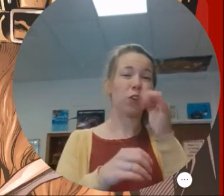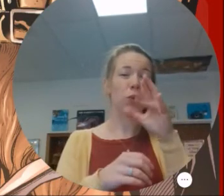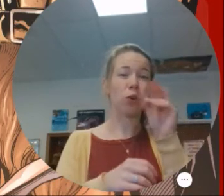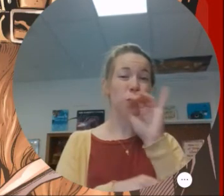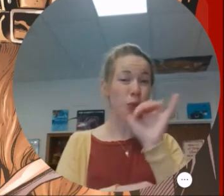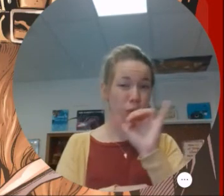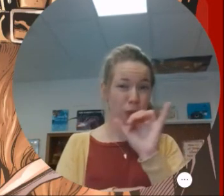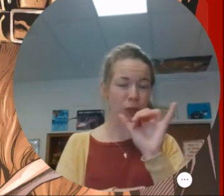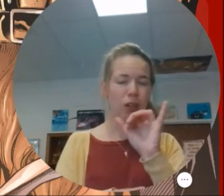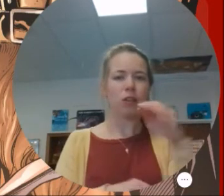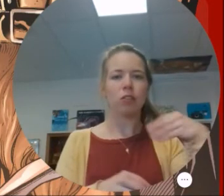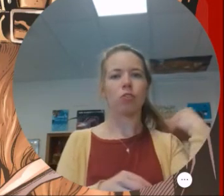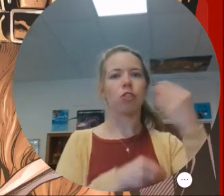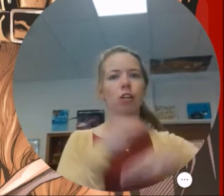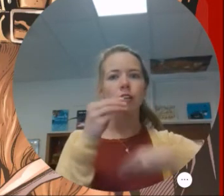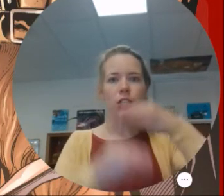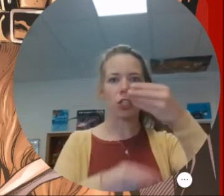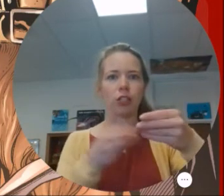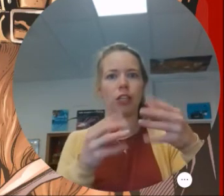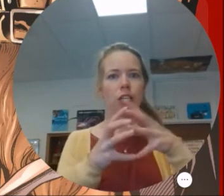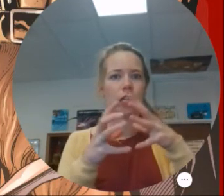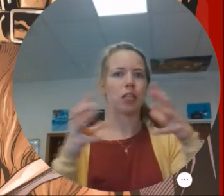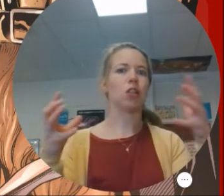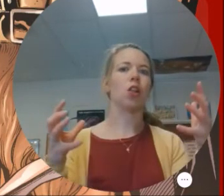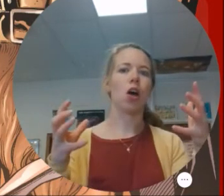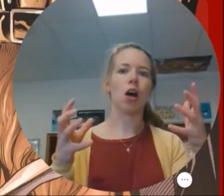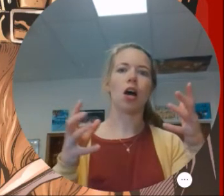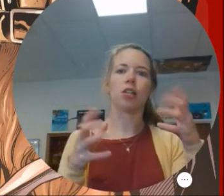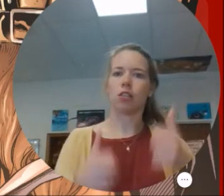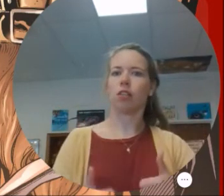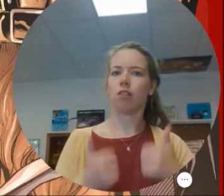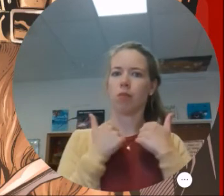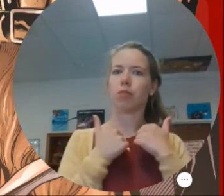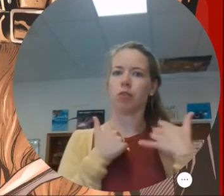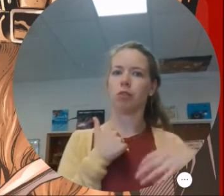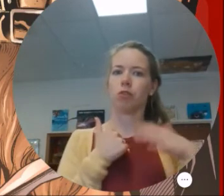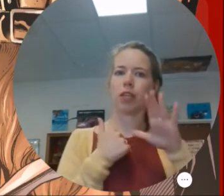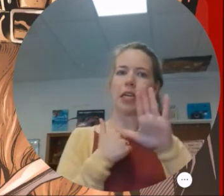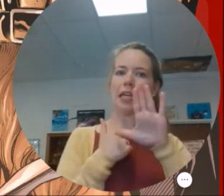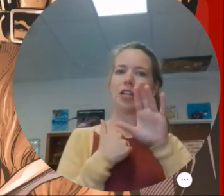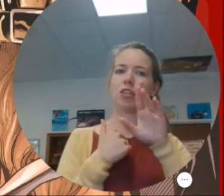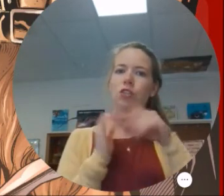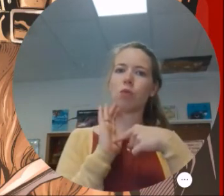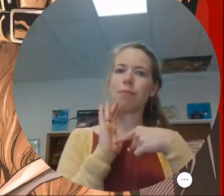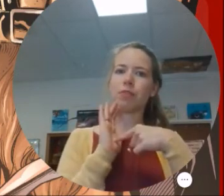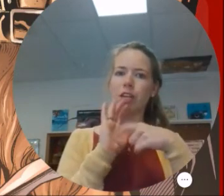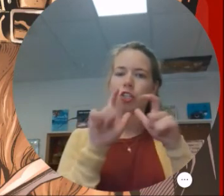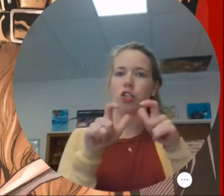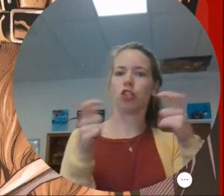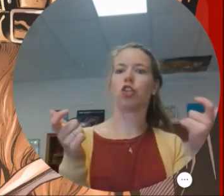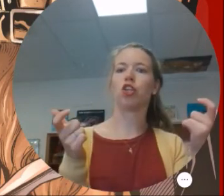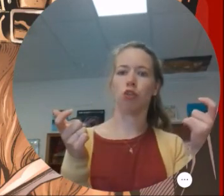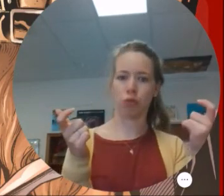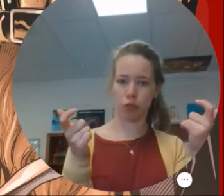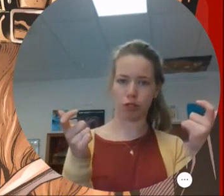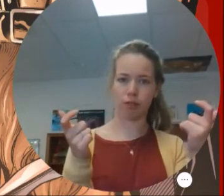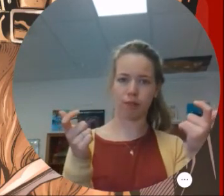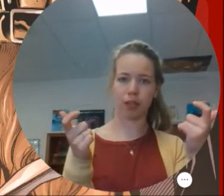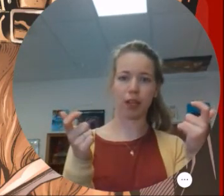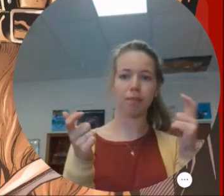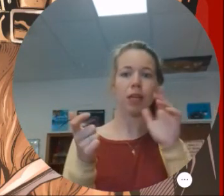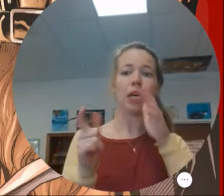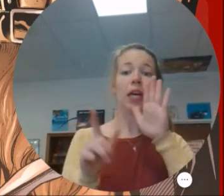war hero too. So generationally, he has a lot to live up to. Like, his reputation is